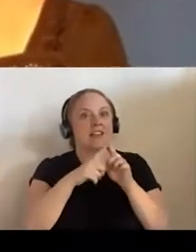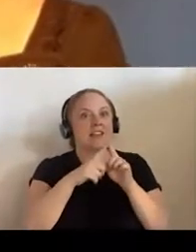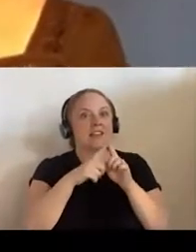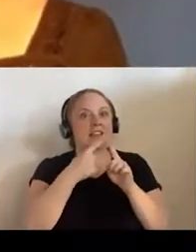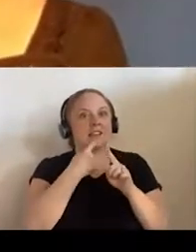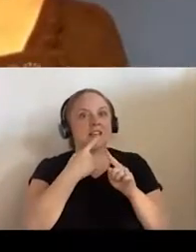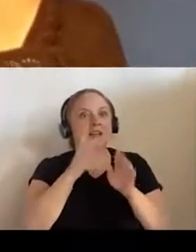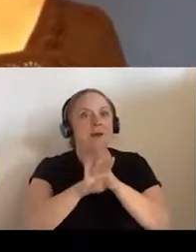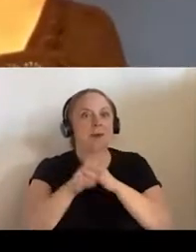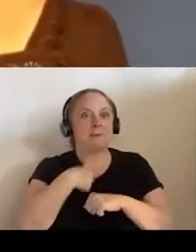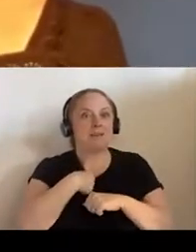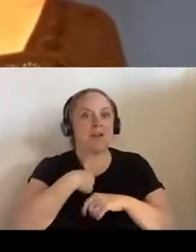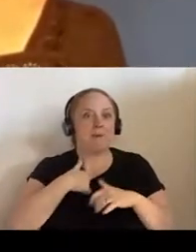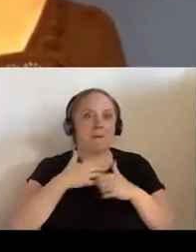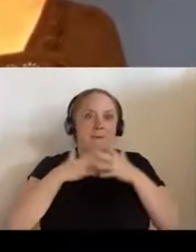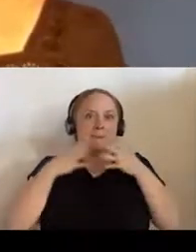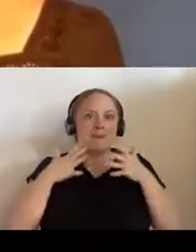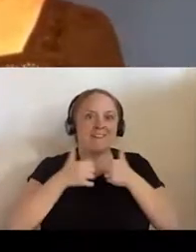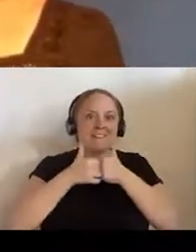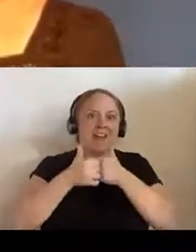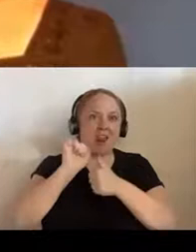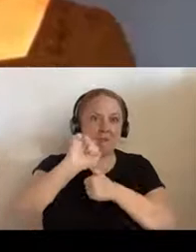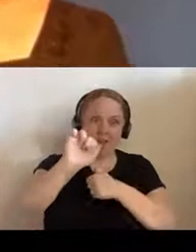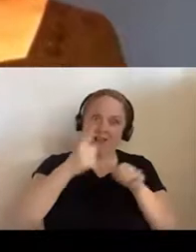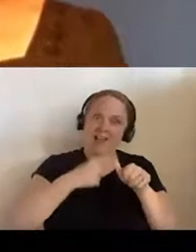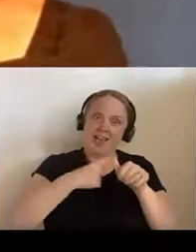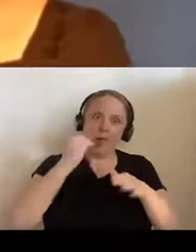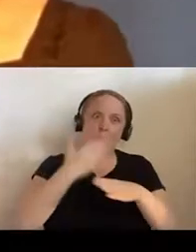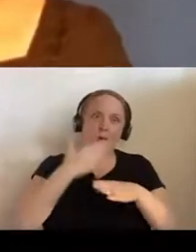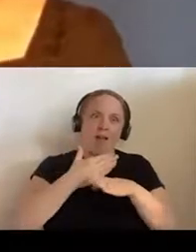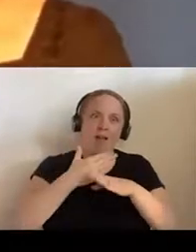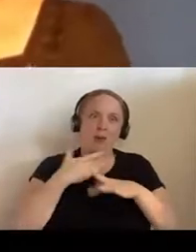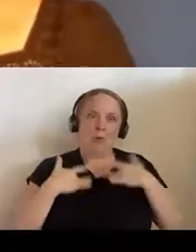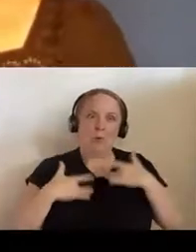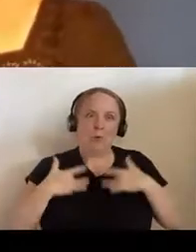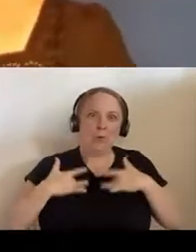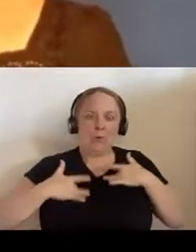really huge fan of Akeelah's work, and I'm so pleased to